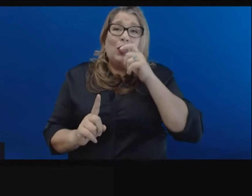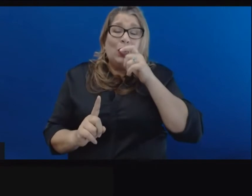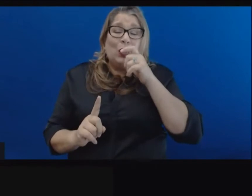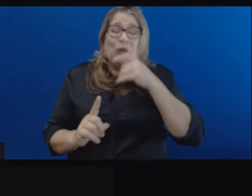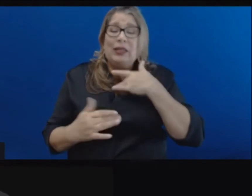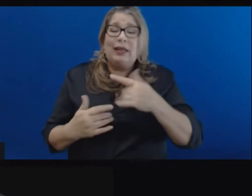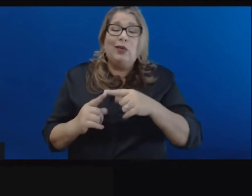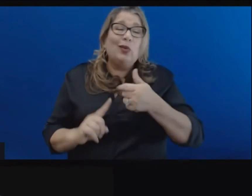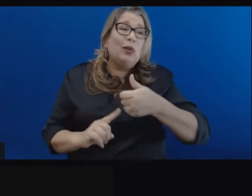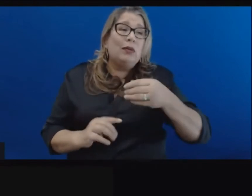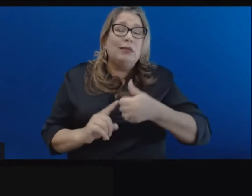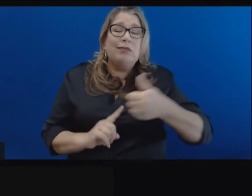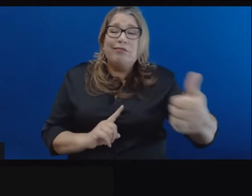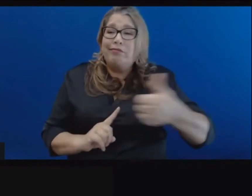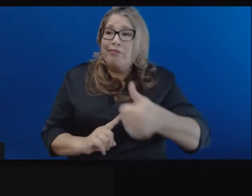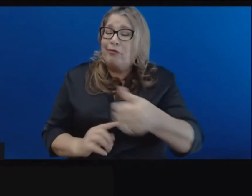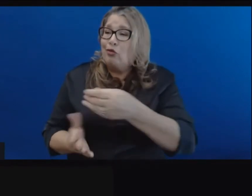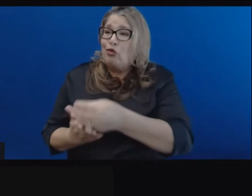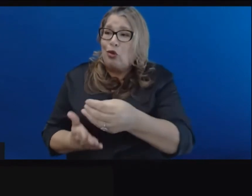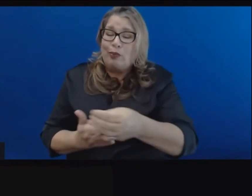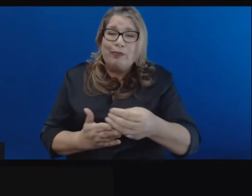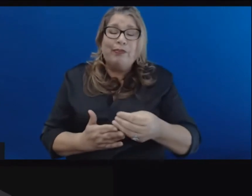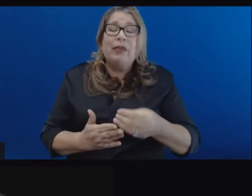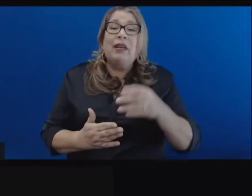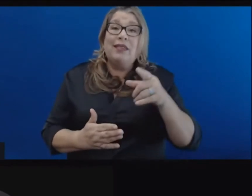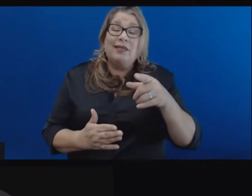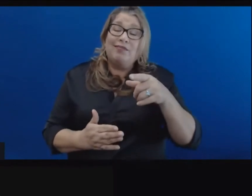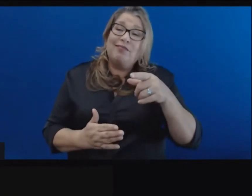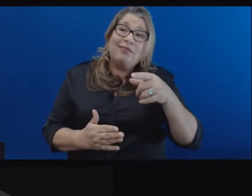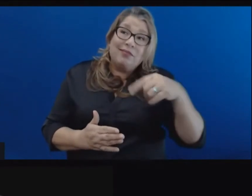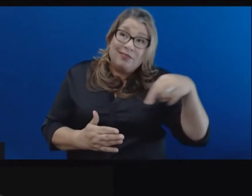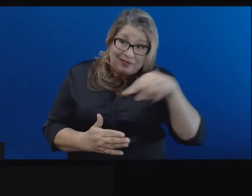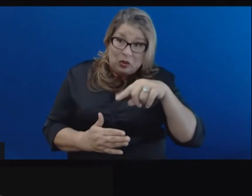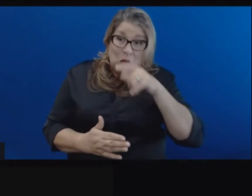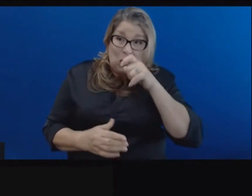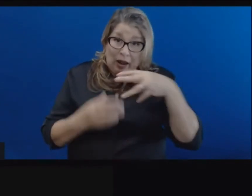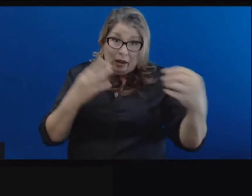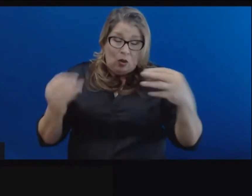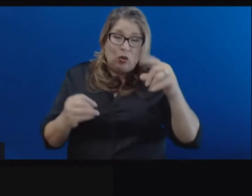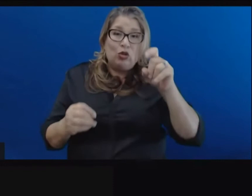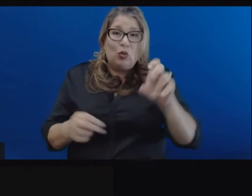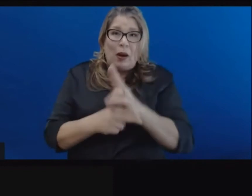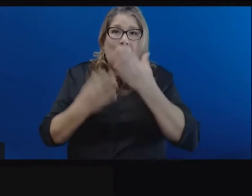up around the people you live with. What are your thoughts on that?